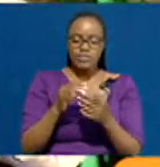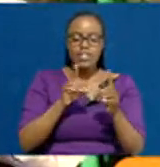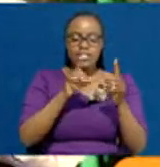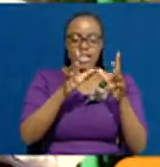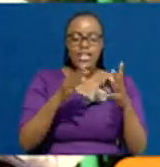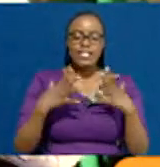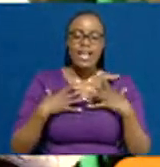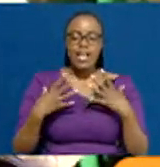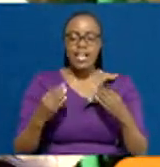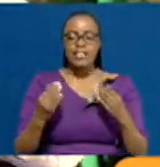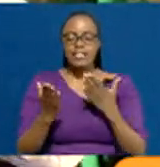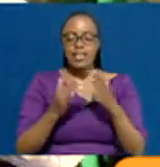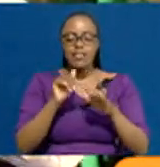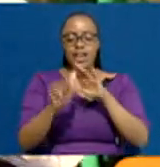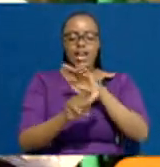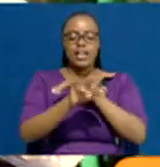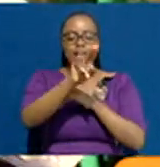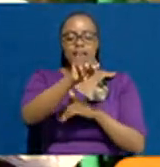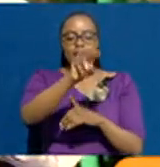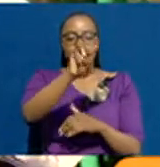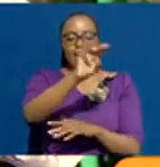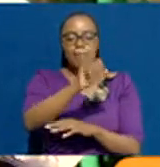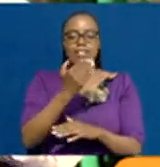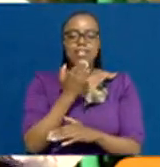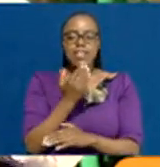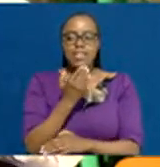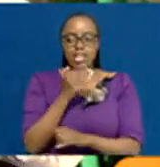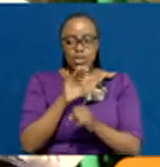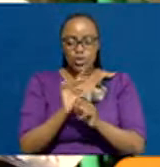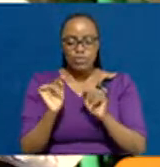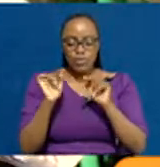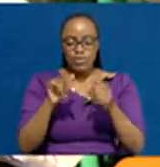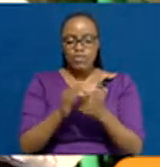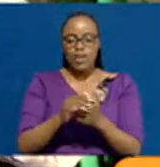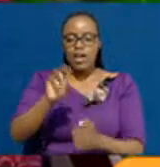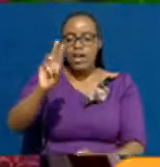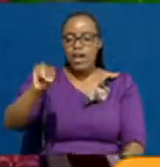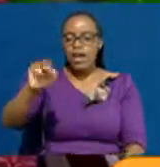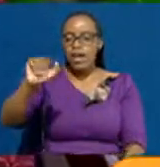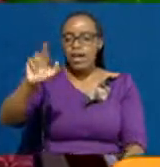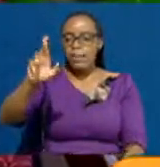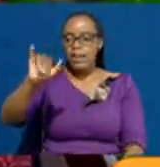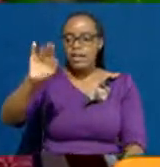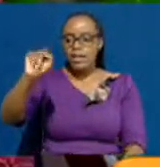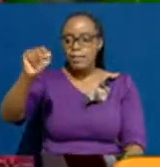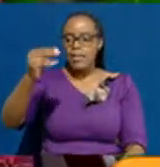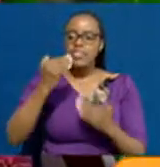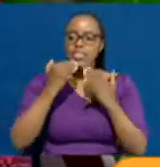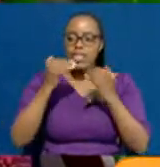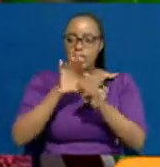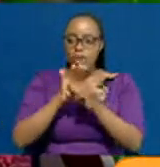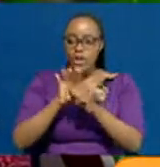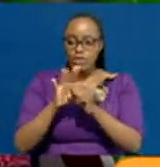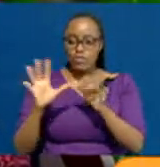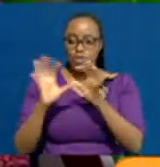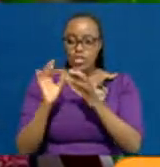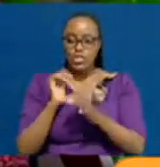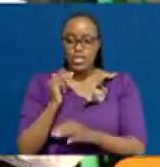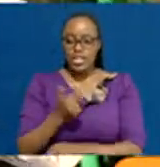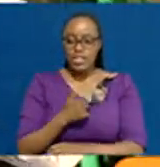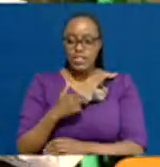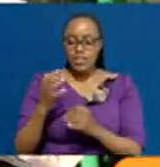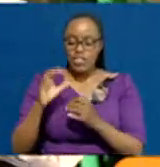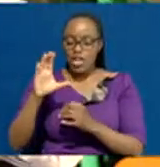for Health Services at NMS. Asante sana for making time. Dr. Maribeth Maritim is also here. Thank you so much for making time. She's the co-chair,